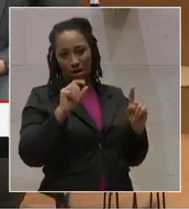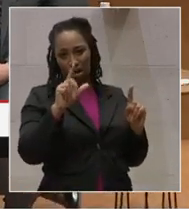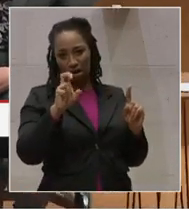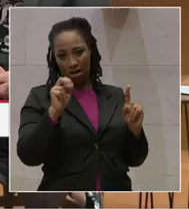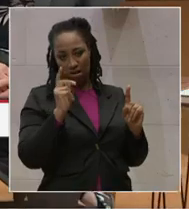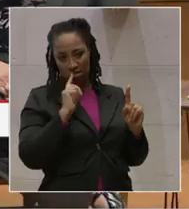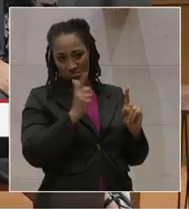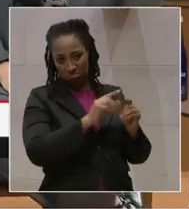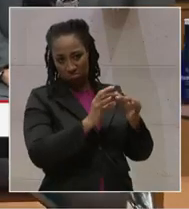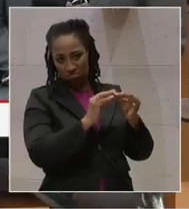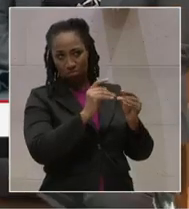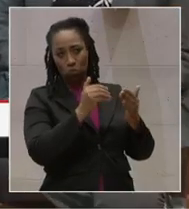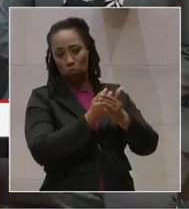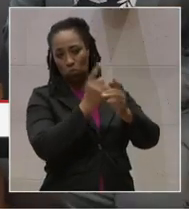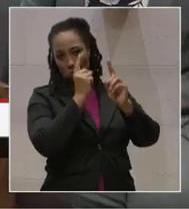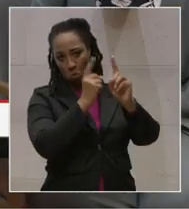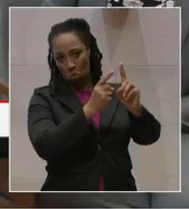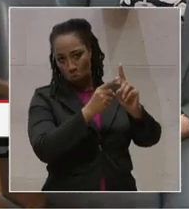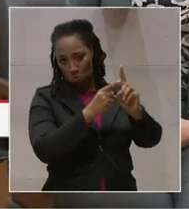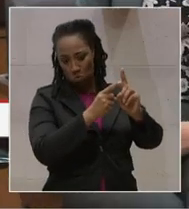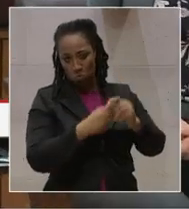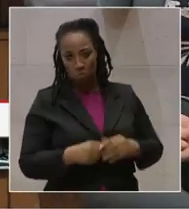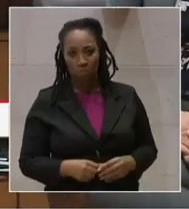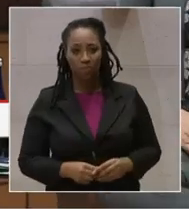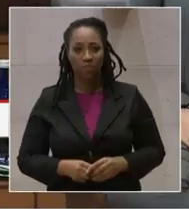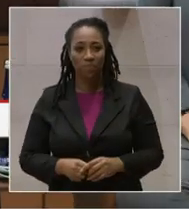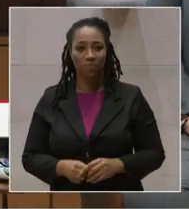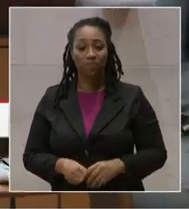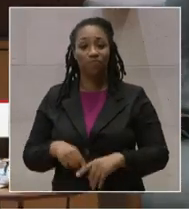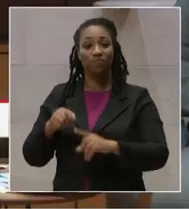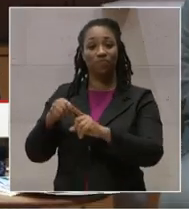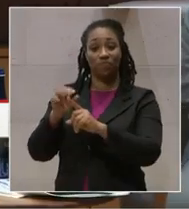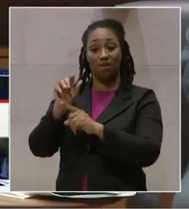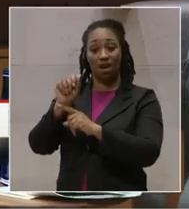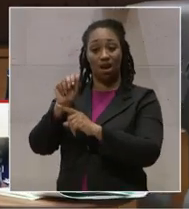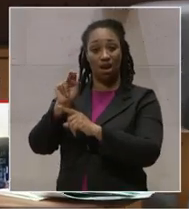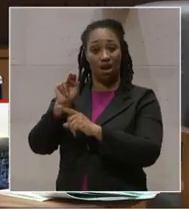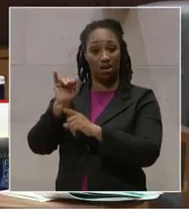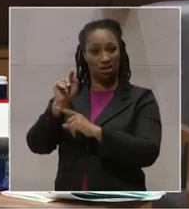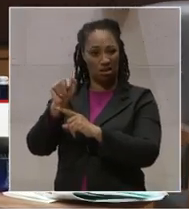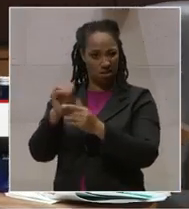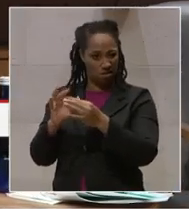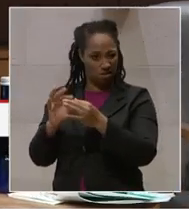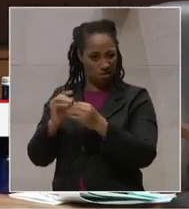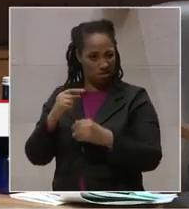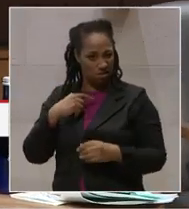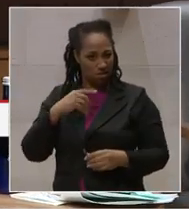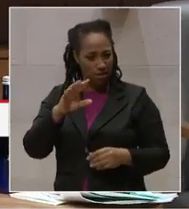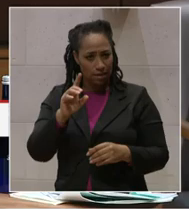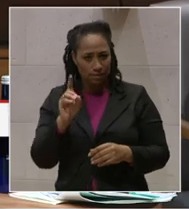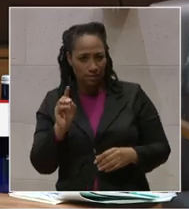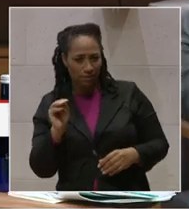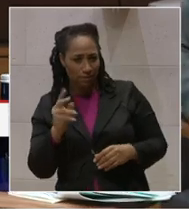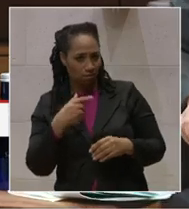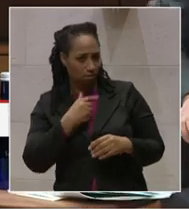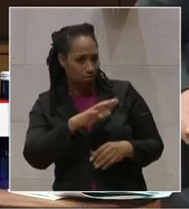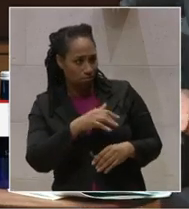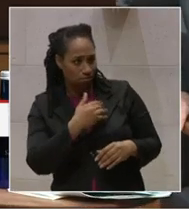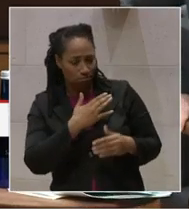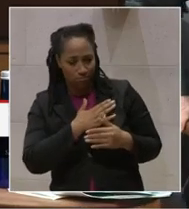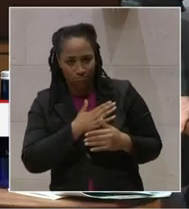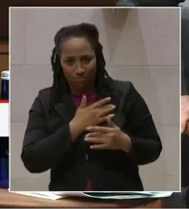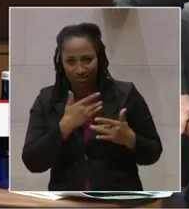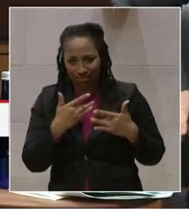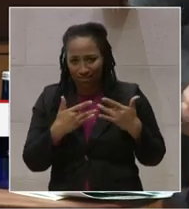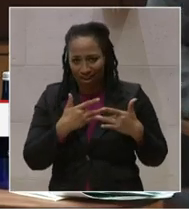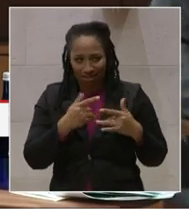Deputy Mayor. I'm really excited to be here to tell a piece of our story. So one of the things that we did in